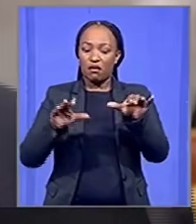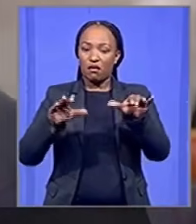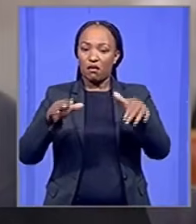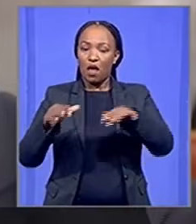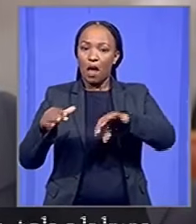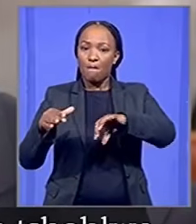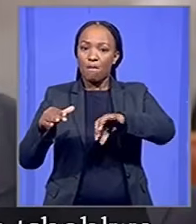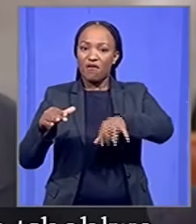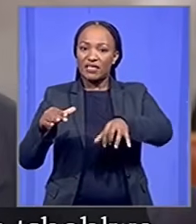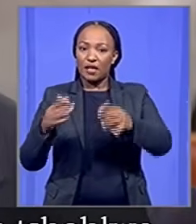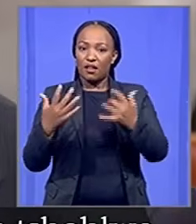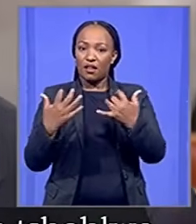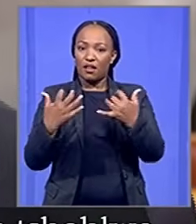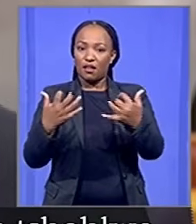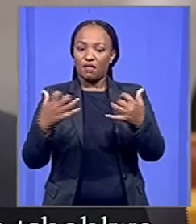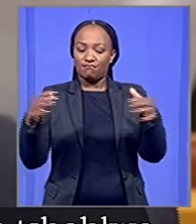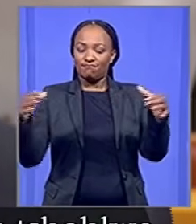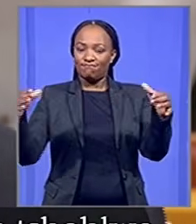with all other